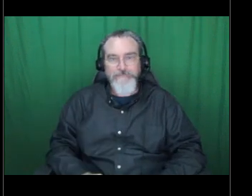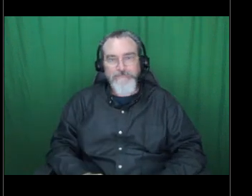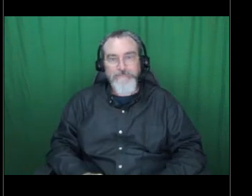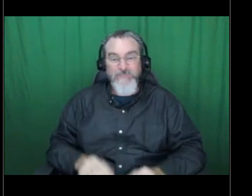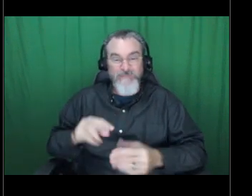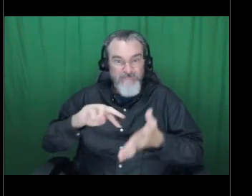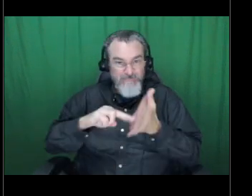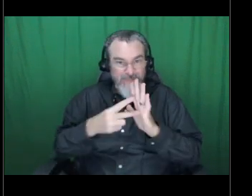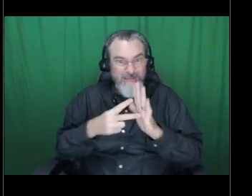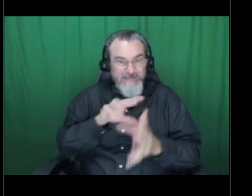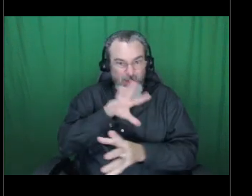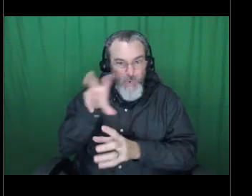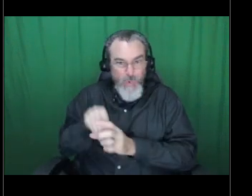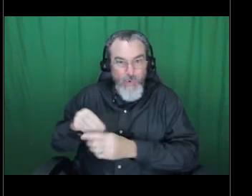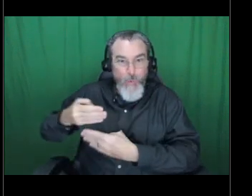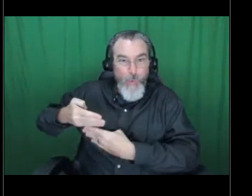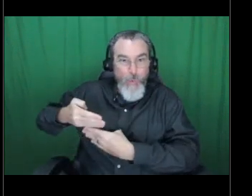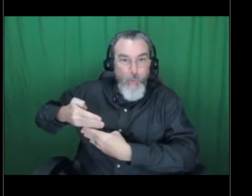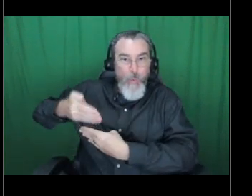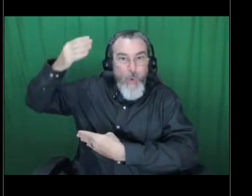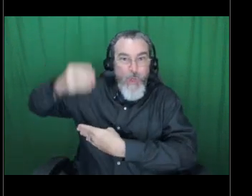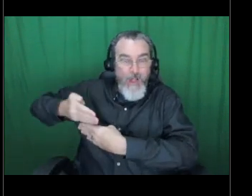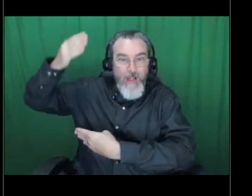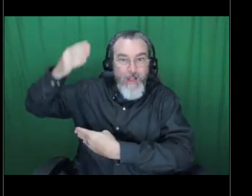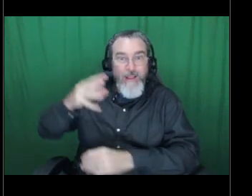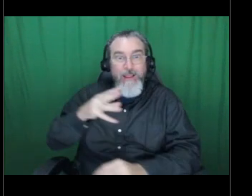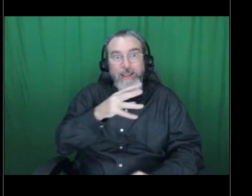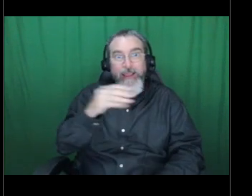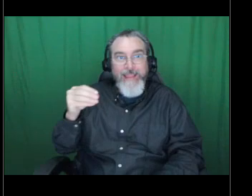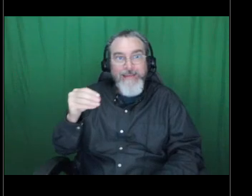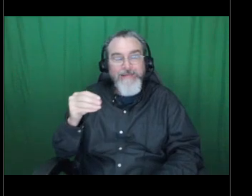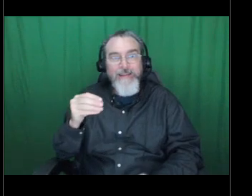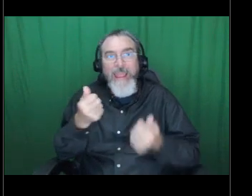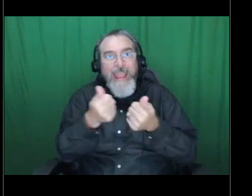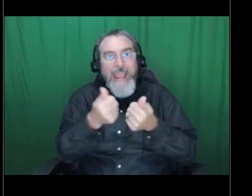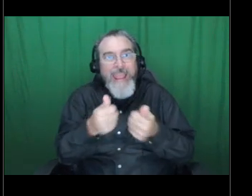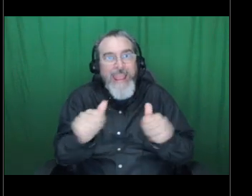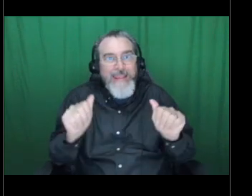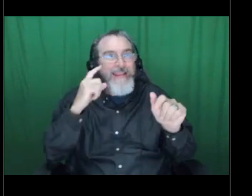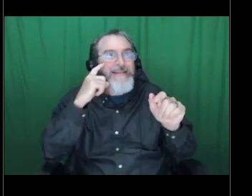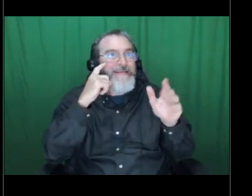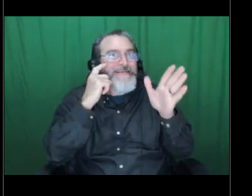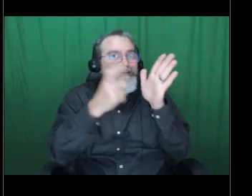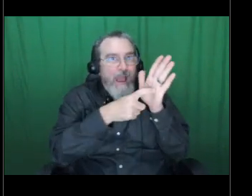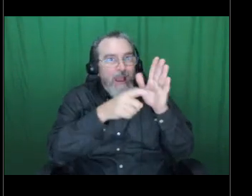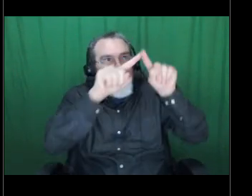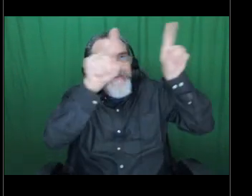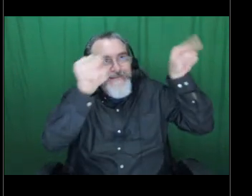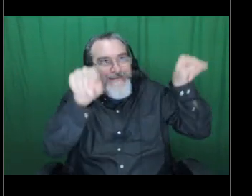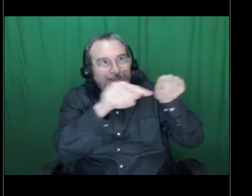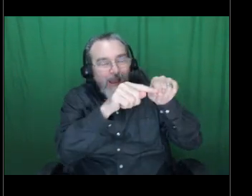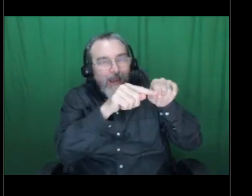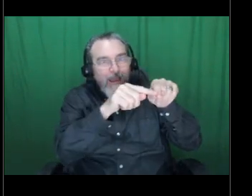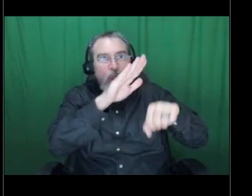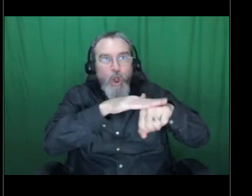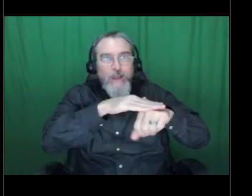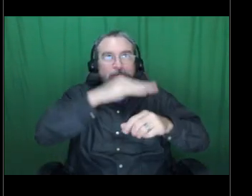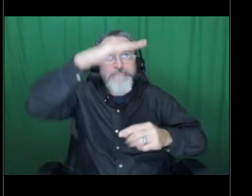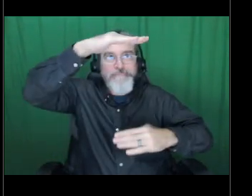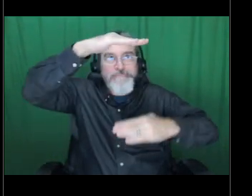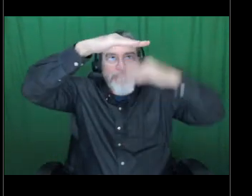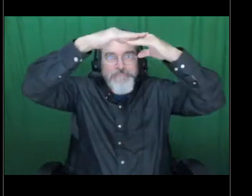wall and ceiling mounted signs, light fixtures, etc.